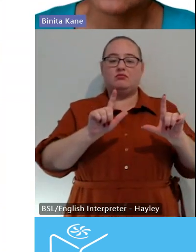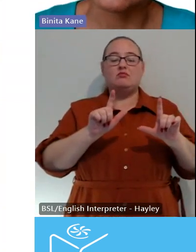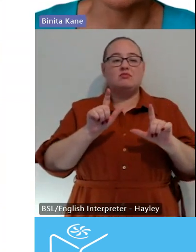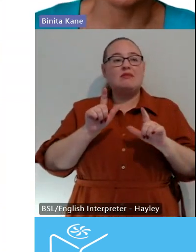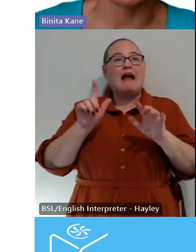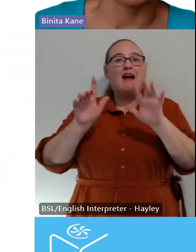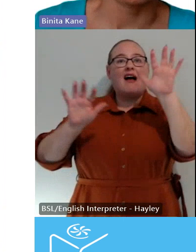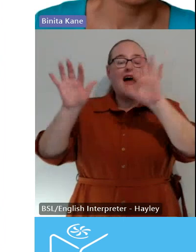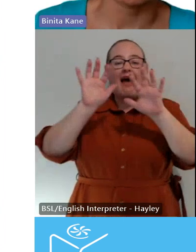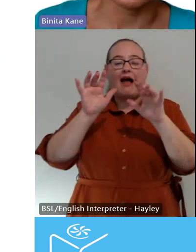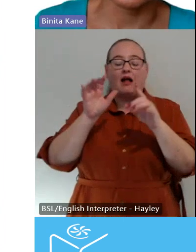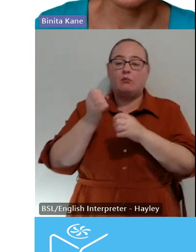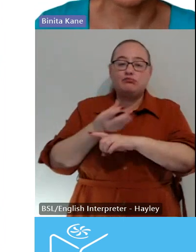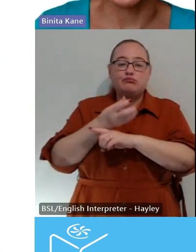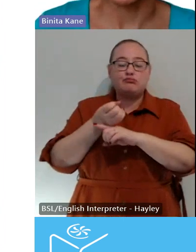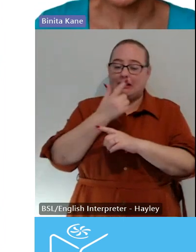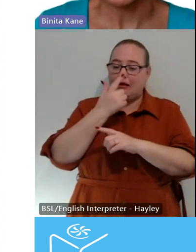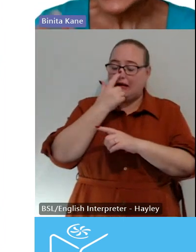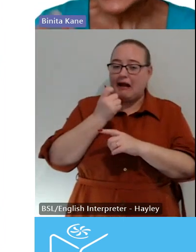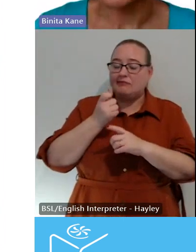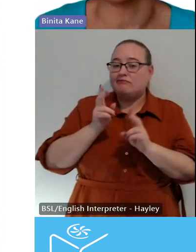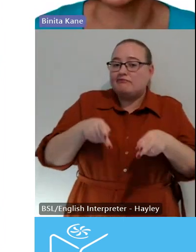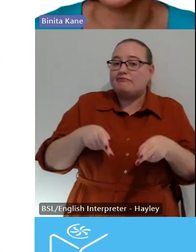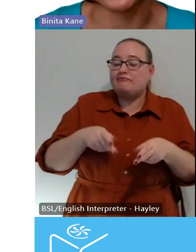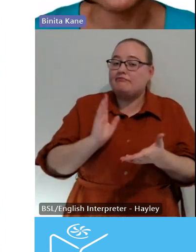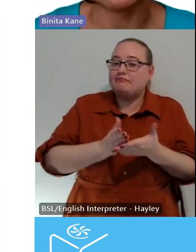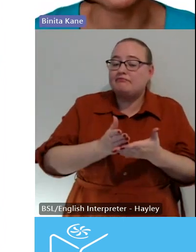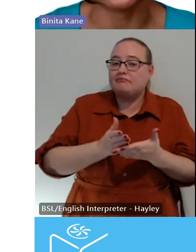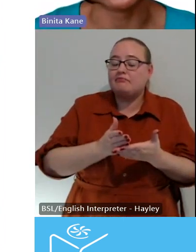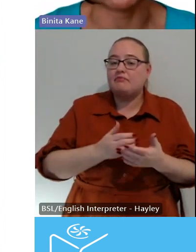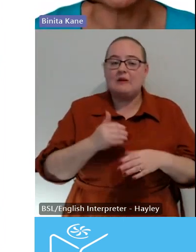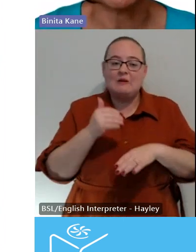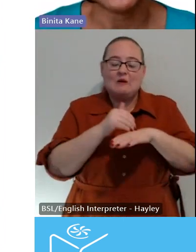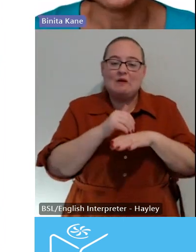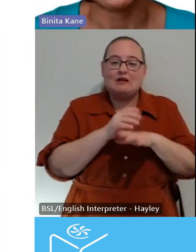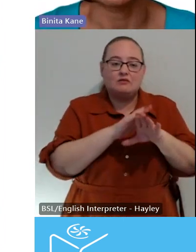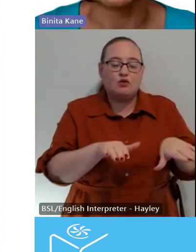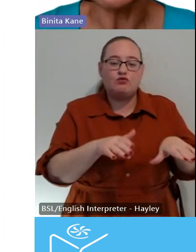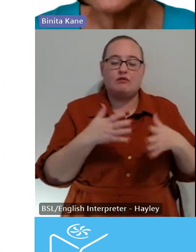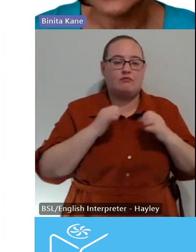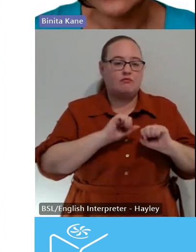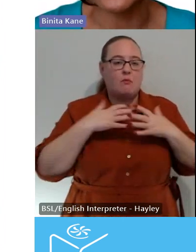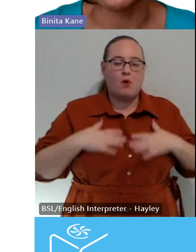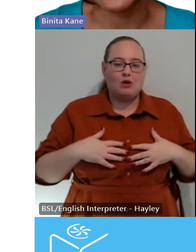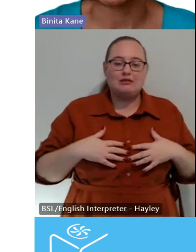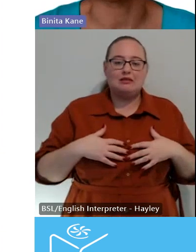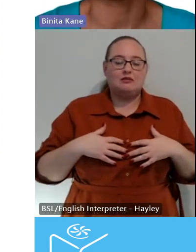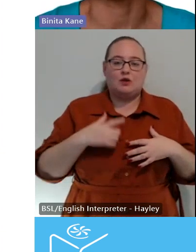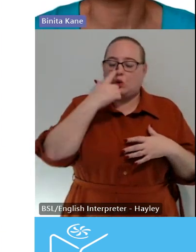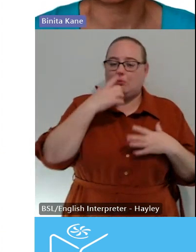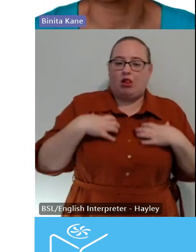killer. It can affect any body organ in children, and unsafe levels of